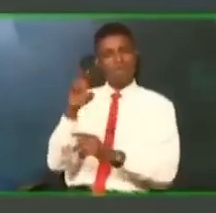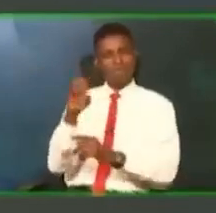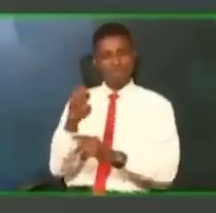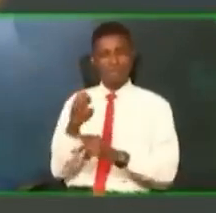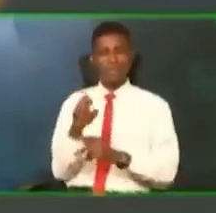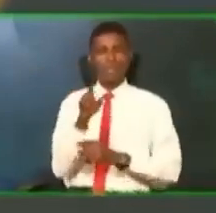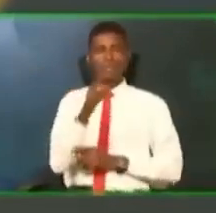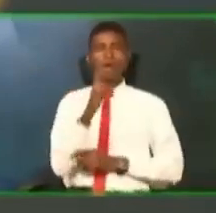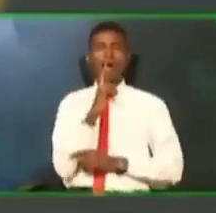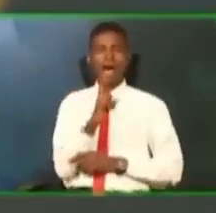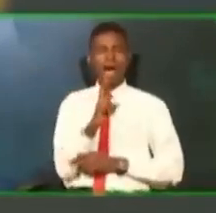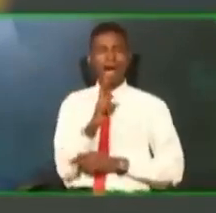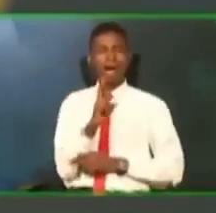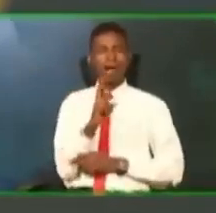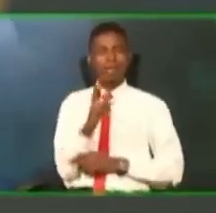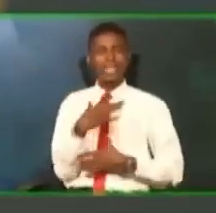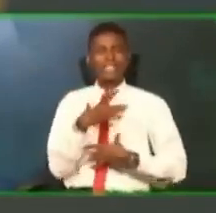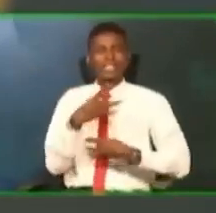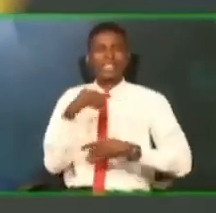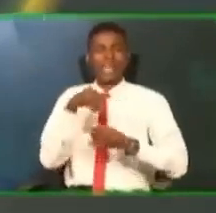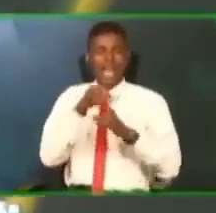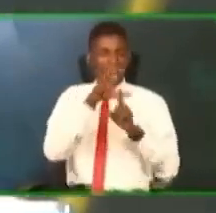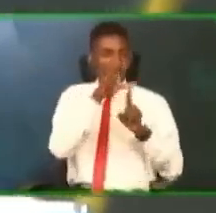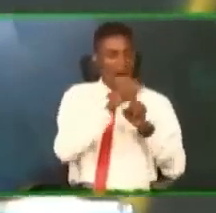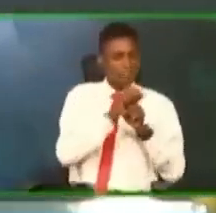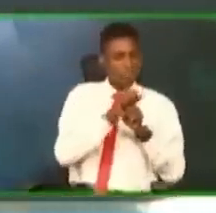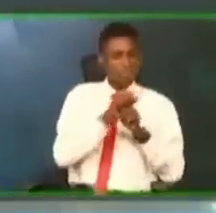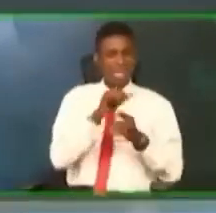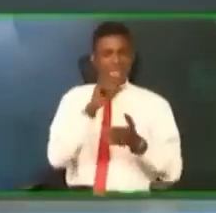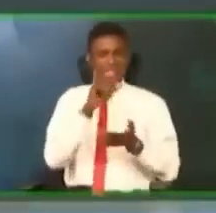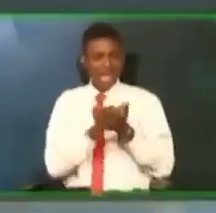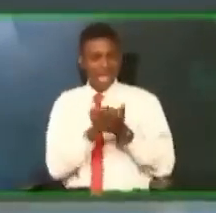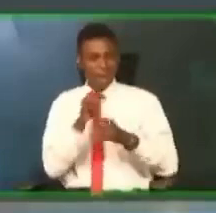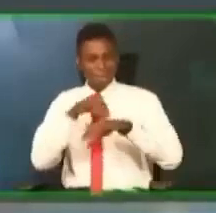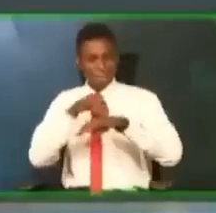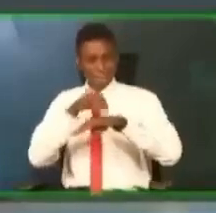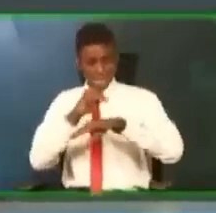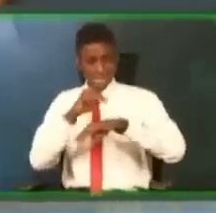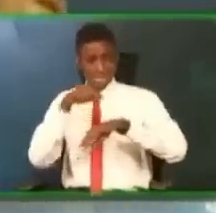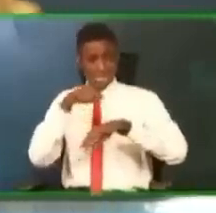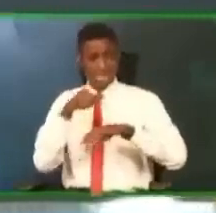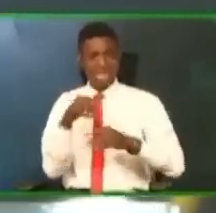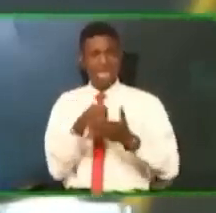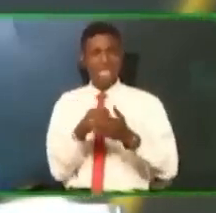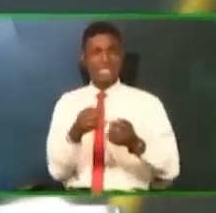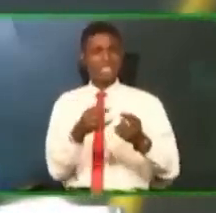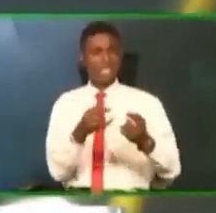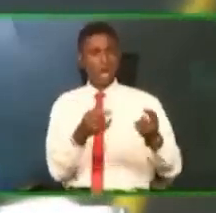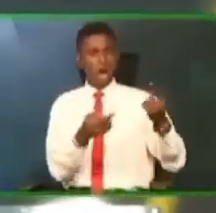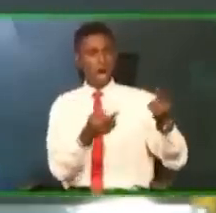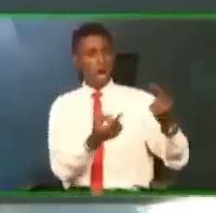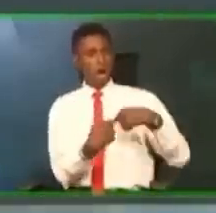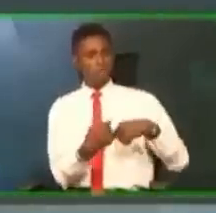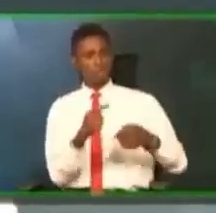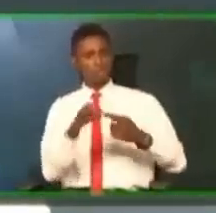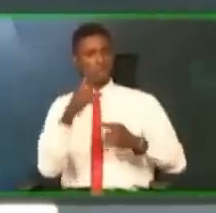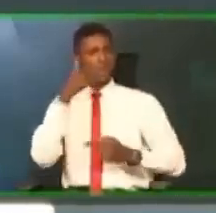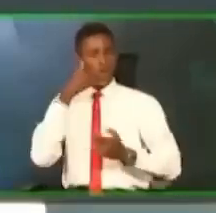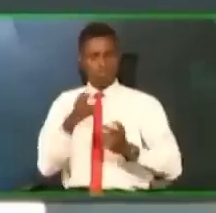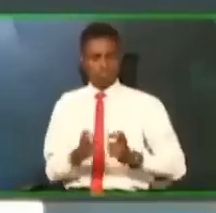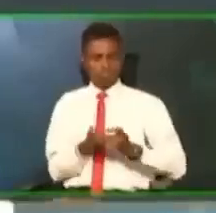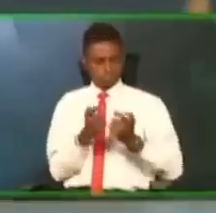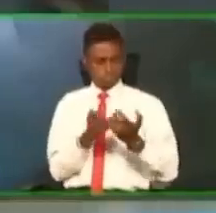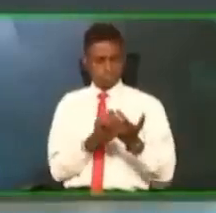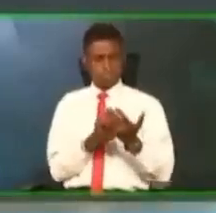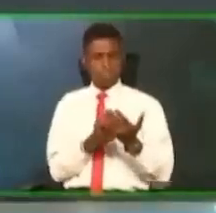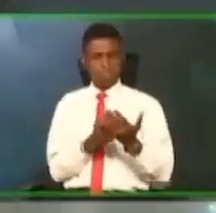you a feeling of being loved and accepted. But it comes to your phone. Now, notice, it will now depend